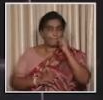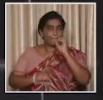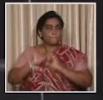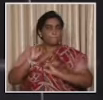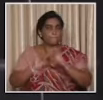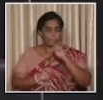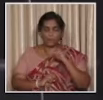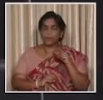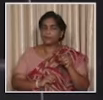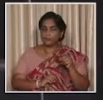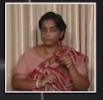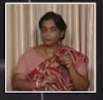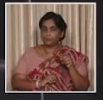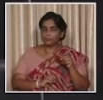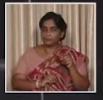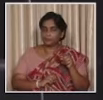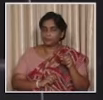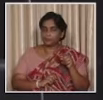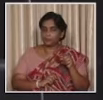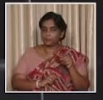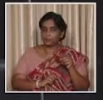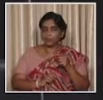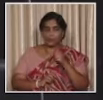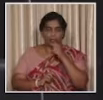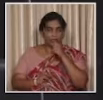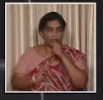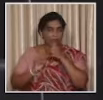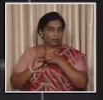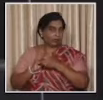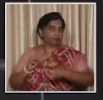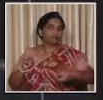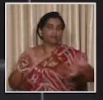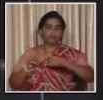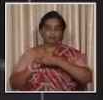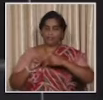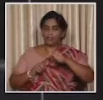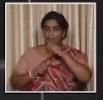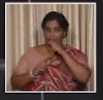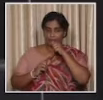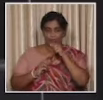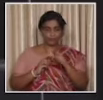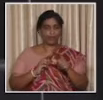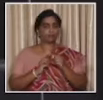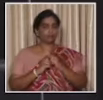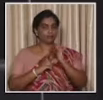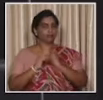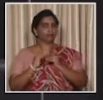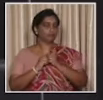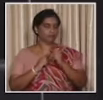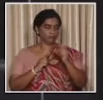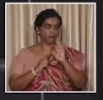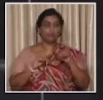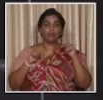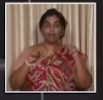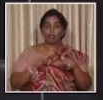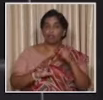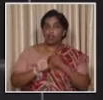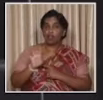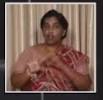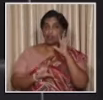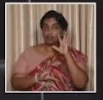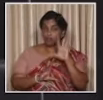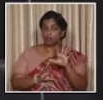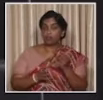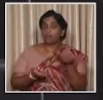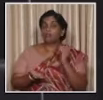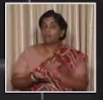150k vithara me nala haraha jalaya laba dime kriyaadame karanna namuth avurudu 5kin